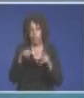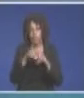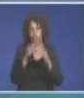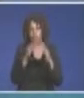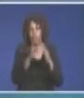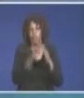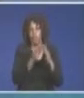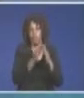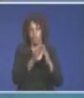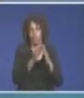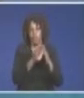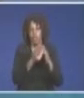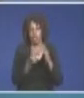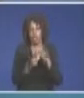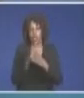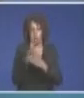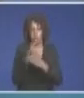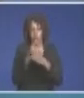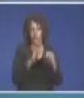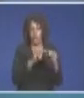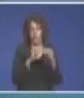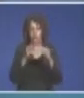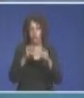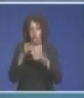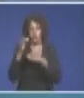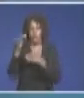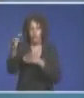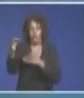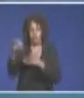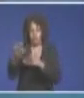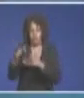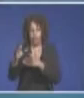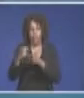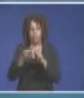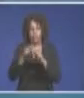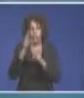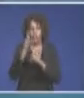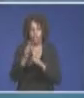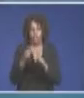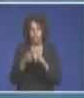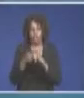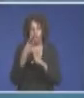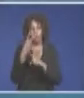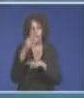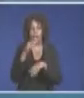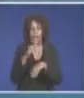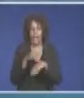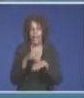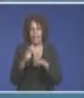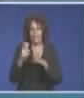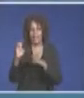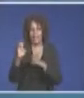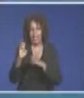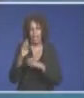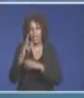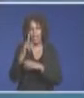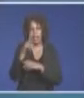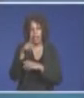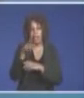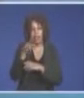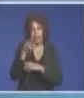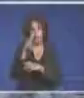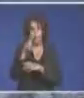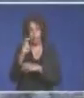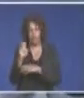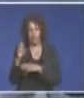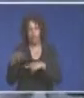grows, they move farther and farther out of the nucleus, and so we are going to have to look at extending the paved roads in Black